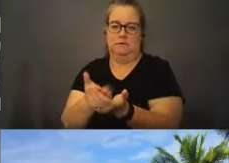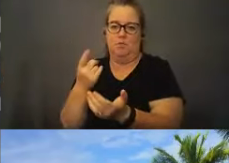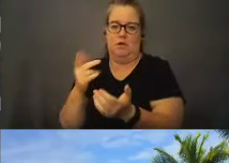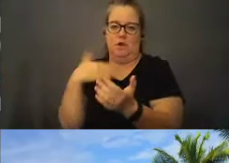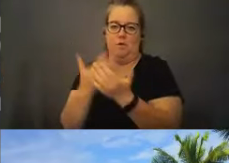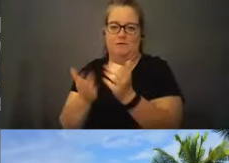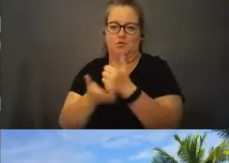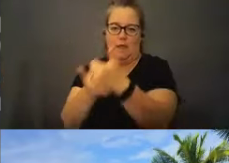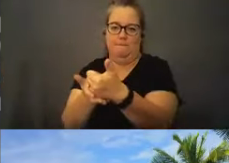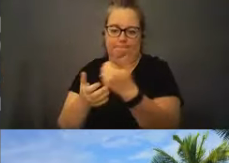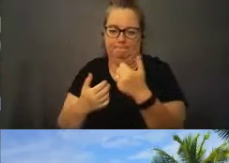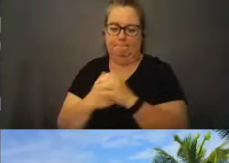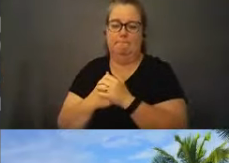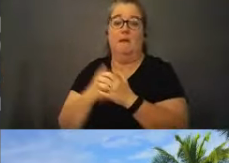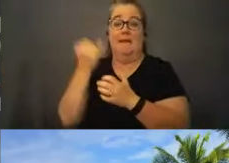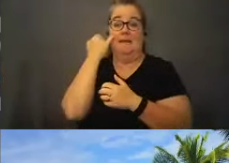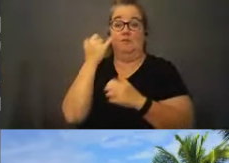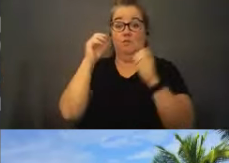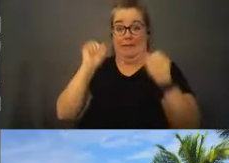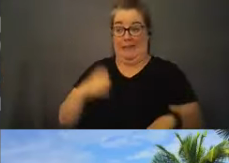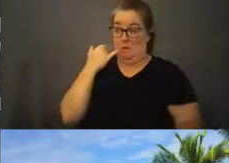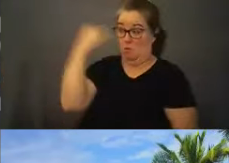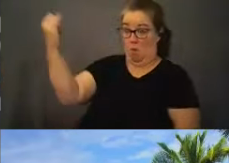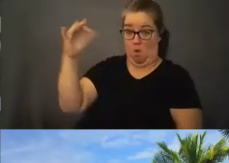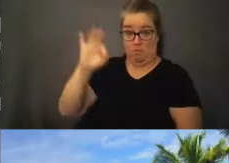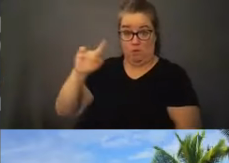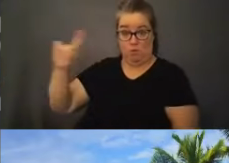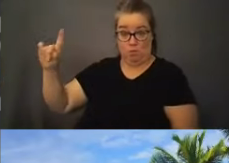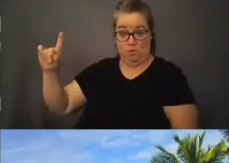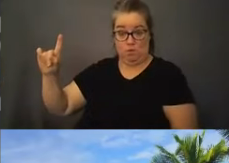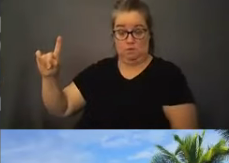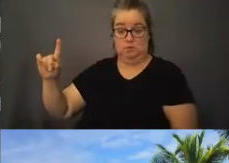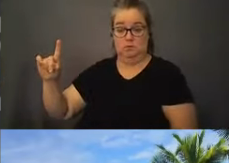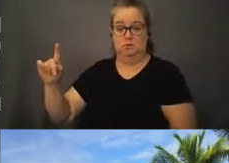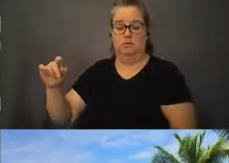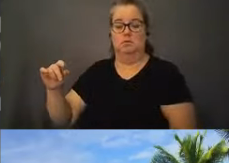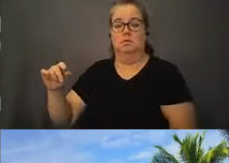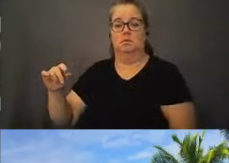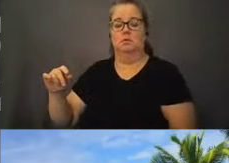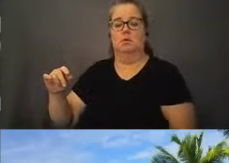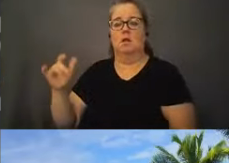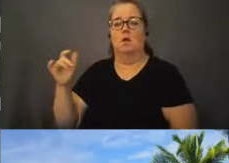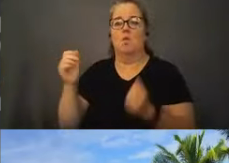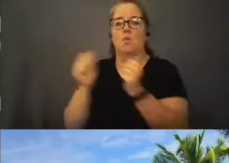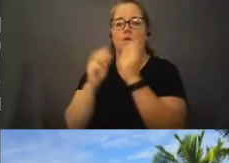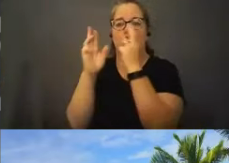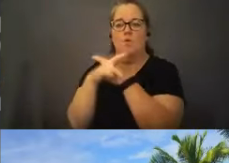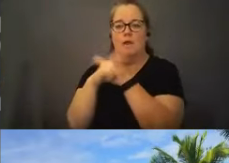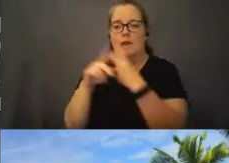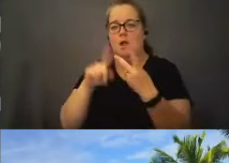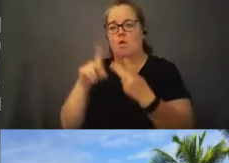If you can call 911, especially if you have your relay system with the video